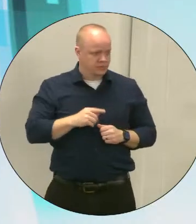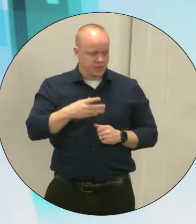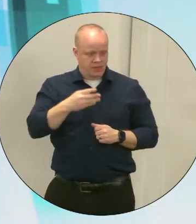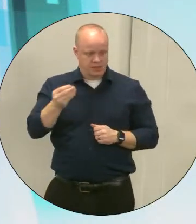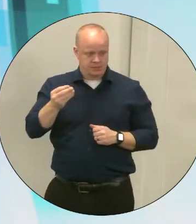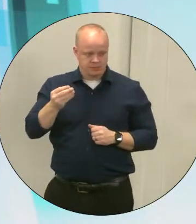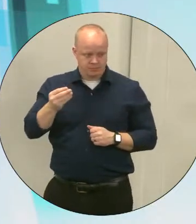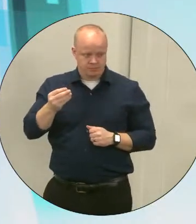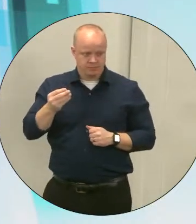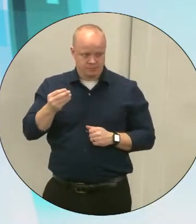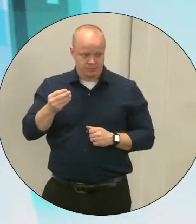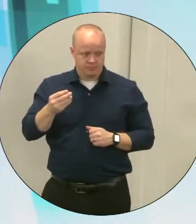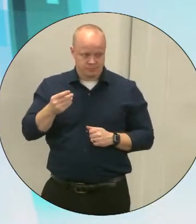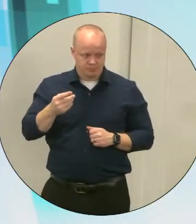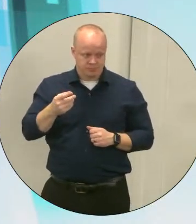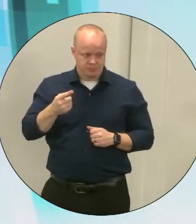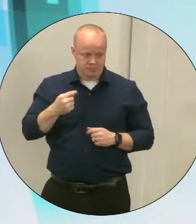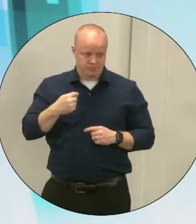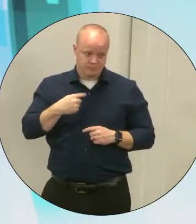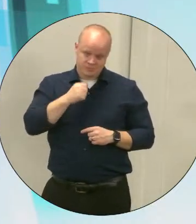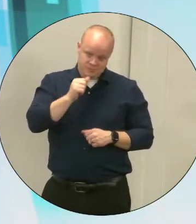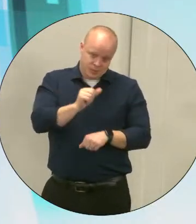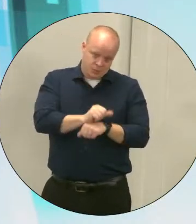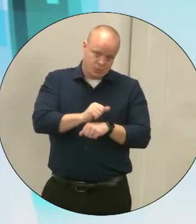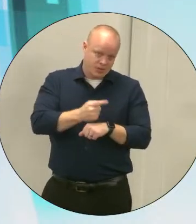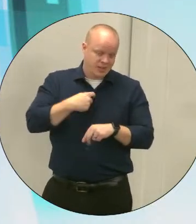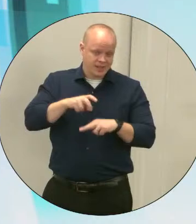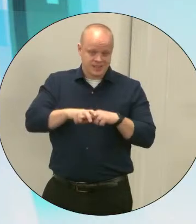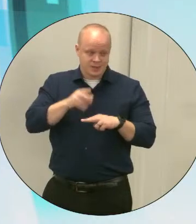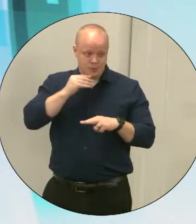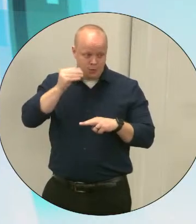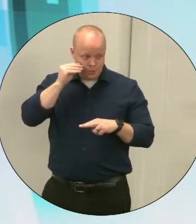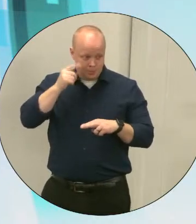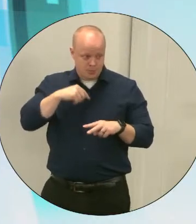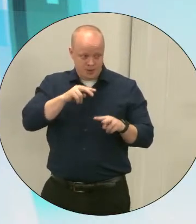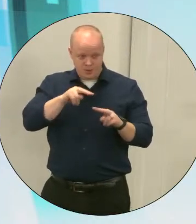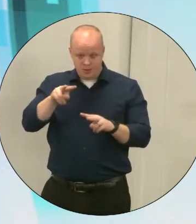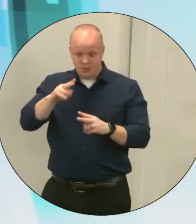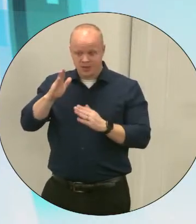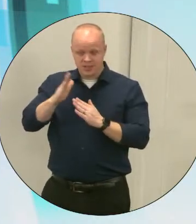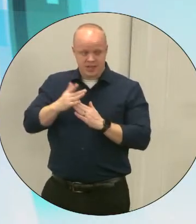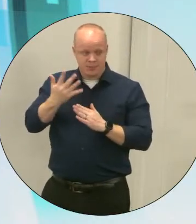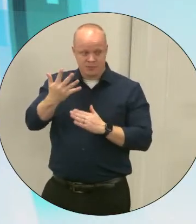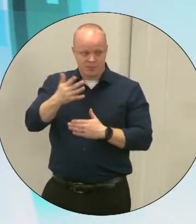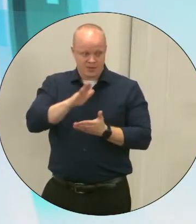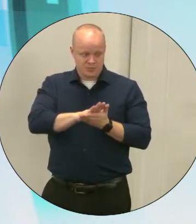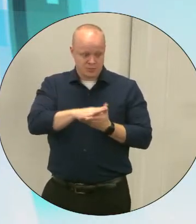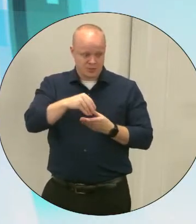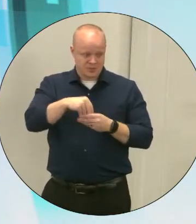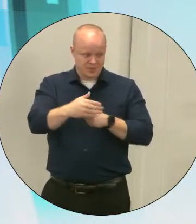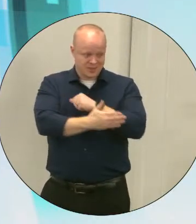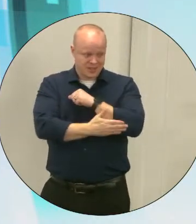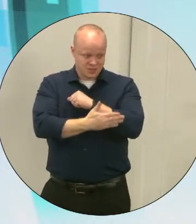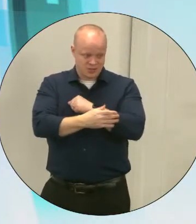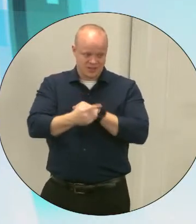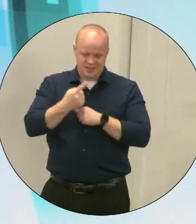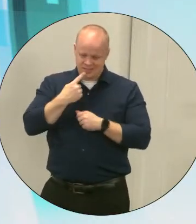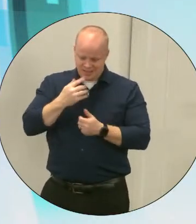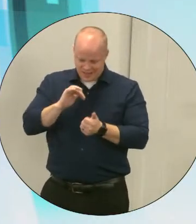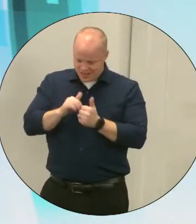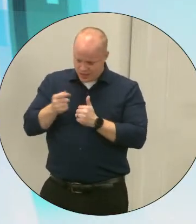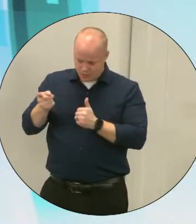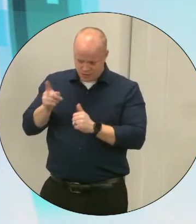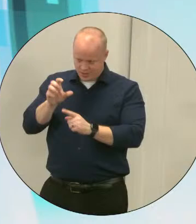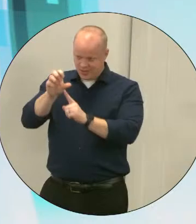And since I'm not working, I sit at home and I look at the top 5 schools in the country, and I say, how did they